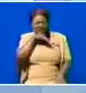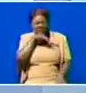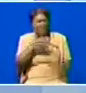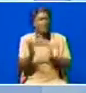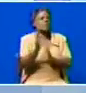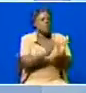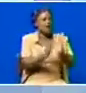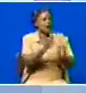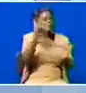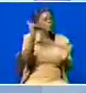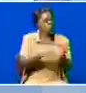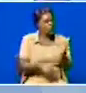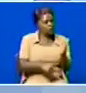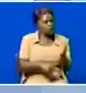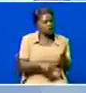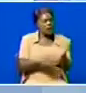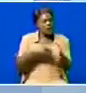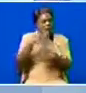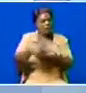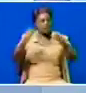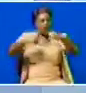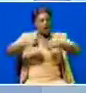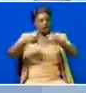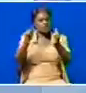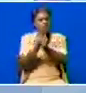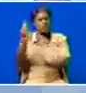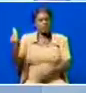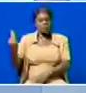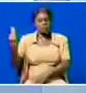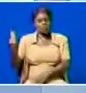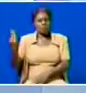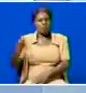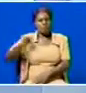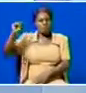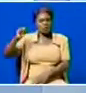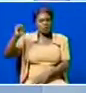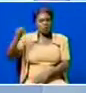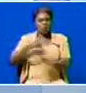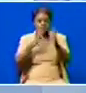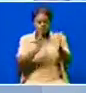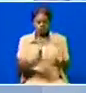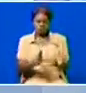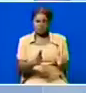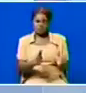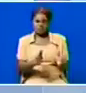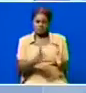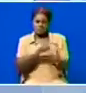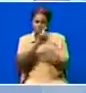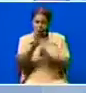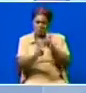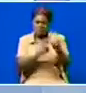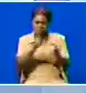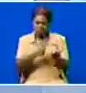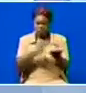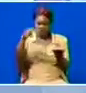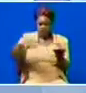plan in the aftermath of his cooperation deal with President Kenyatta? Well, political affairs reporter Muremi Mwangi interrogates on this